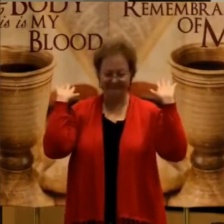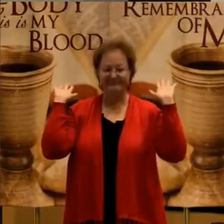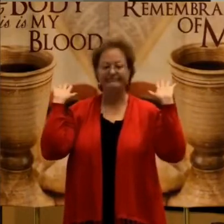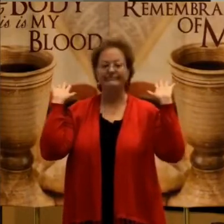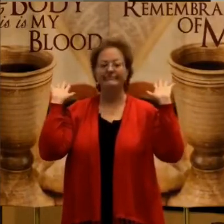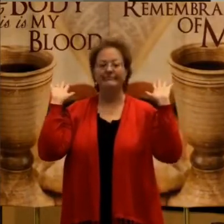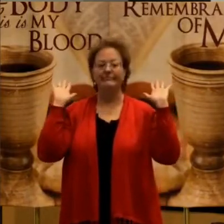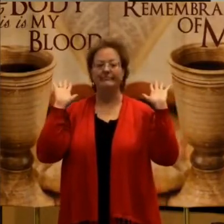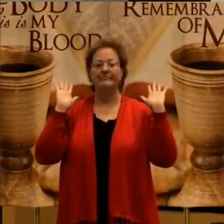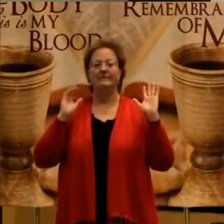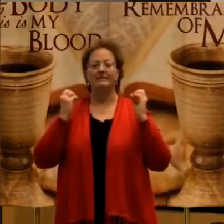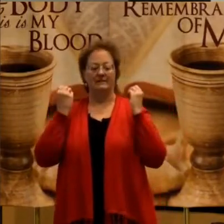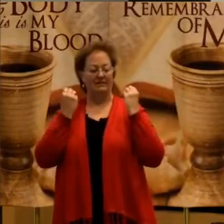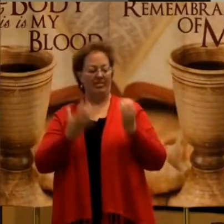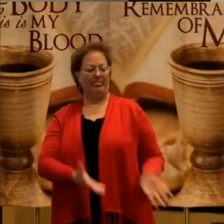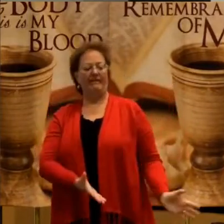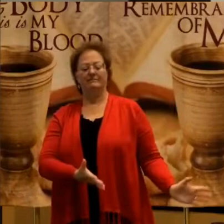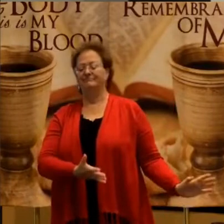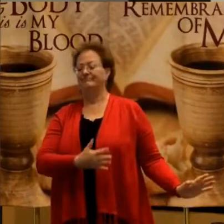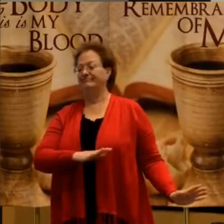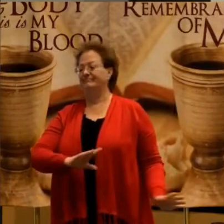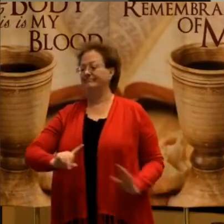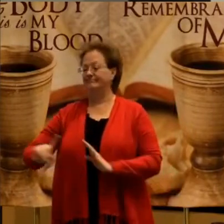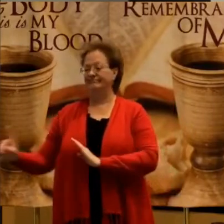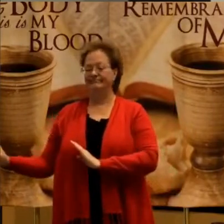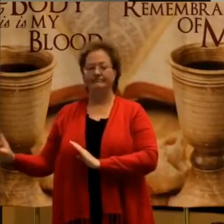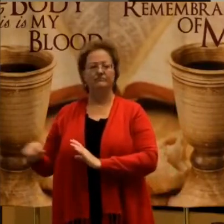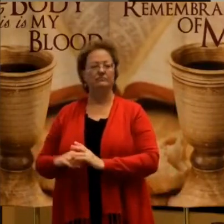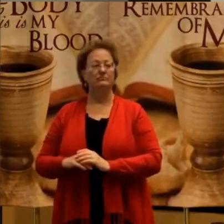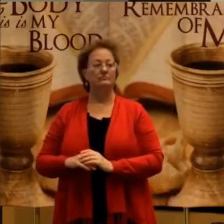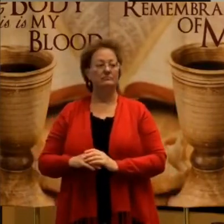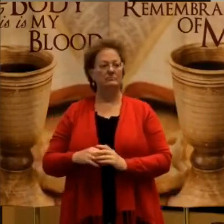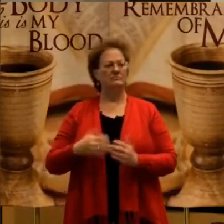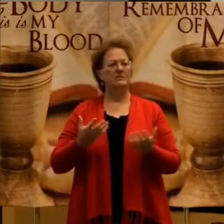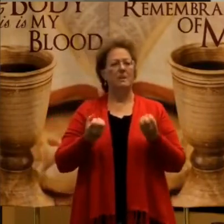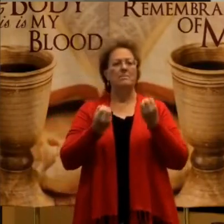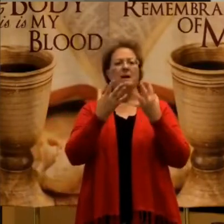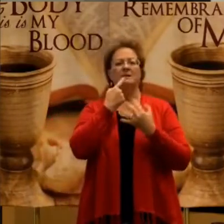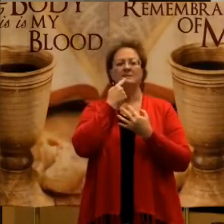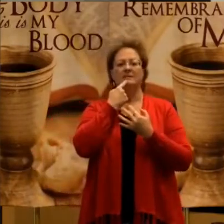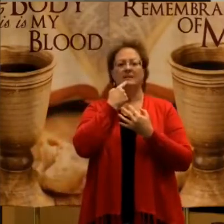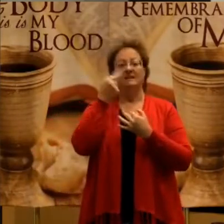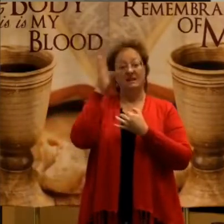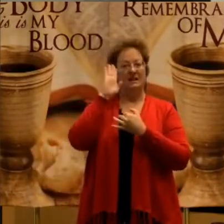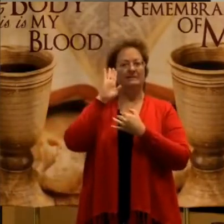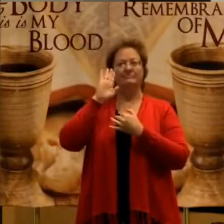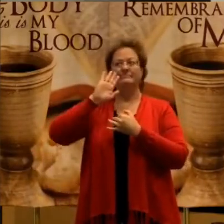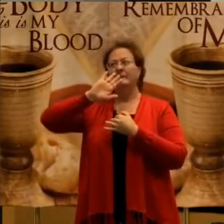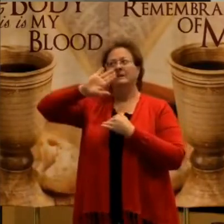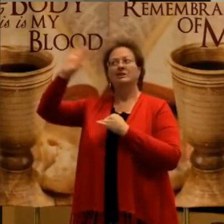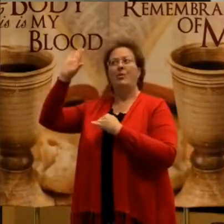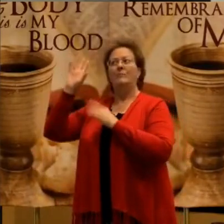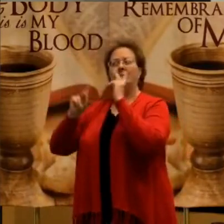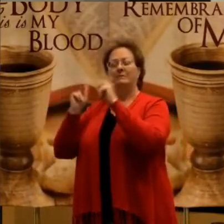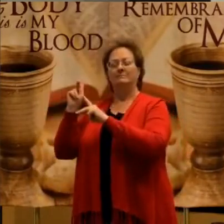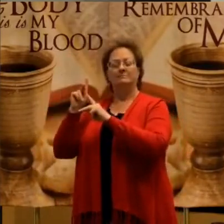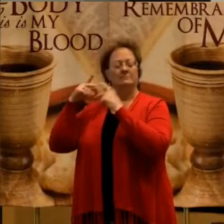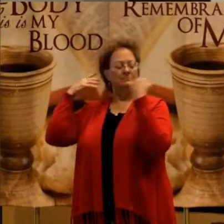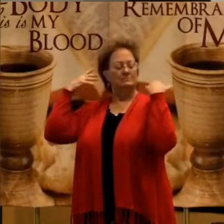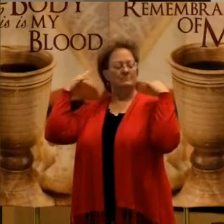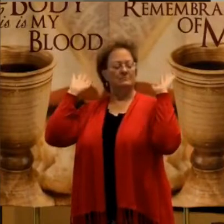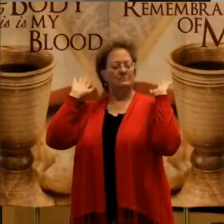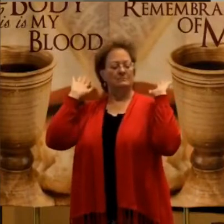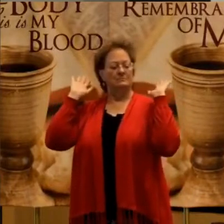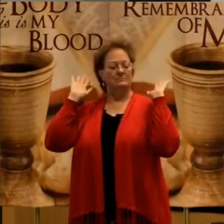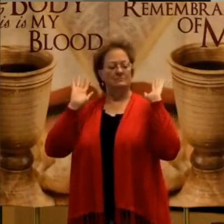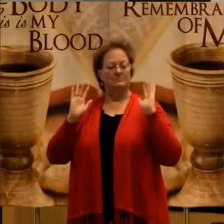just left that bunch behind? How many of you would have said, "God, they're all yours. Do what you want with them. But first, let me